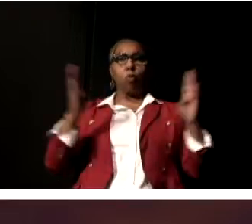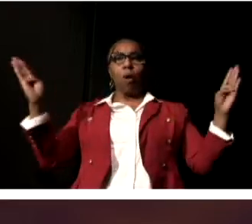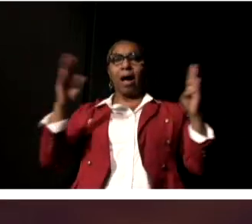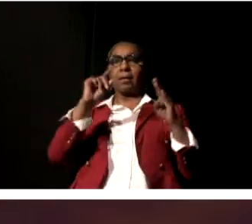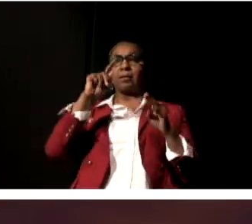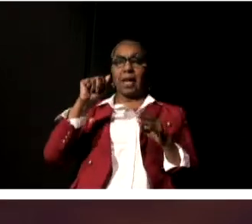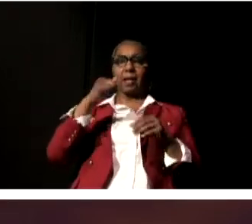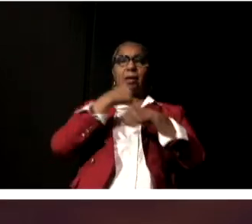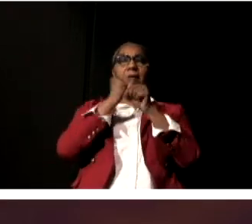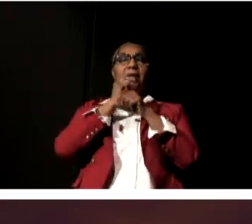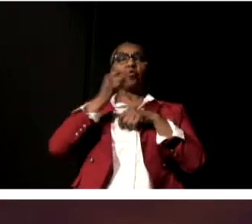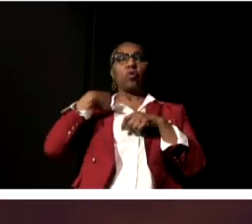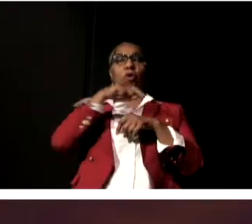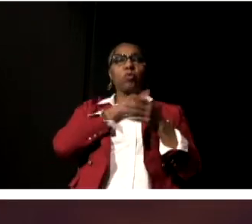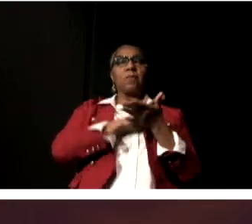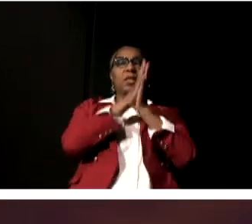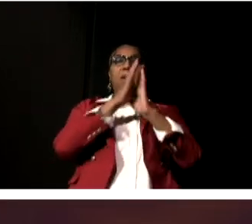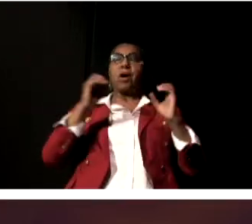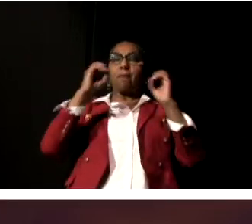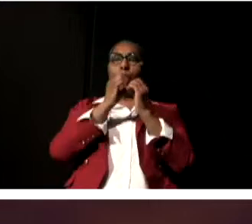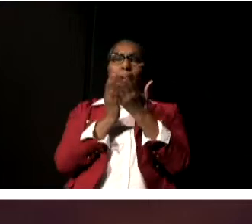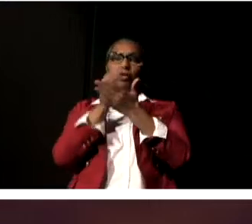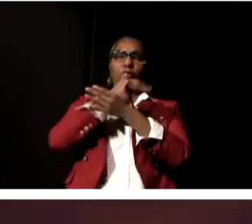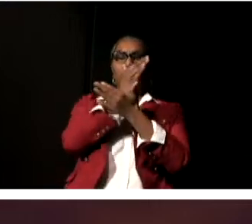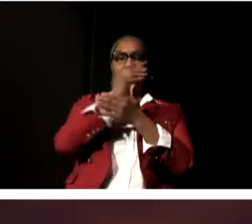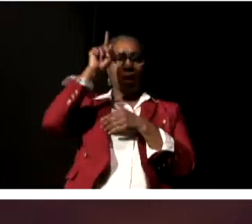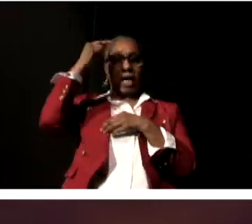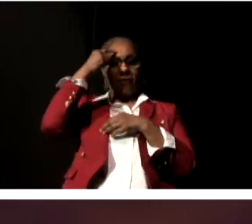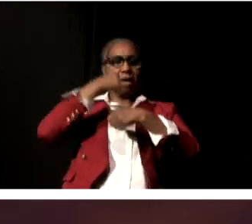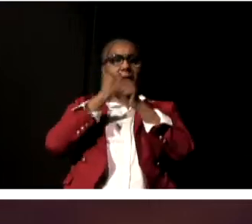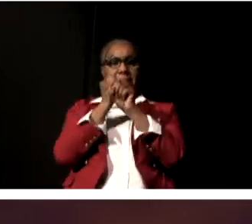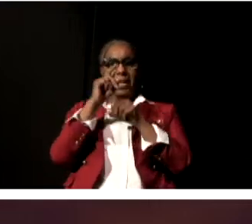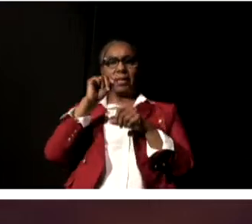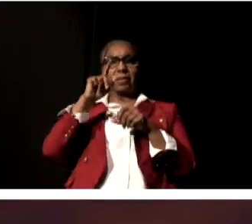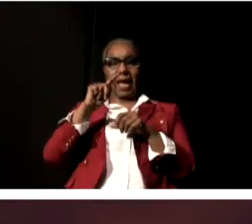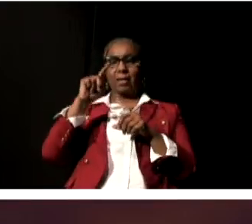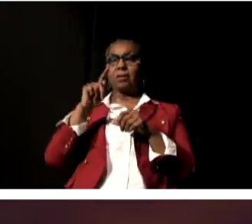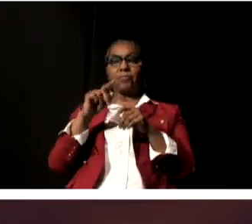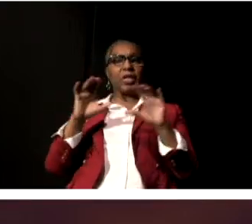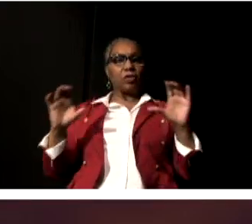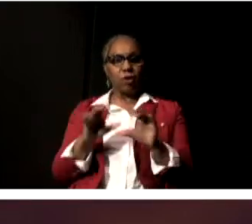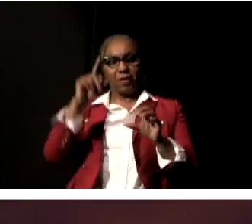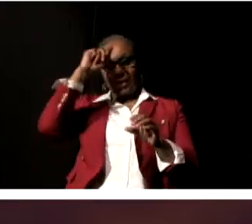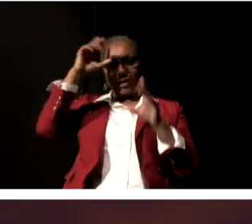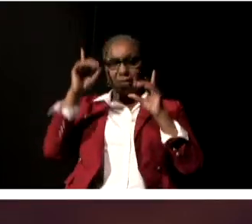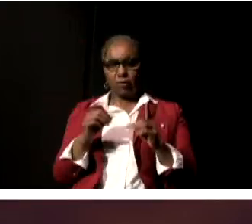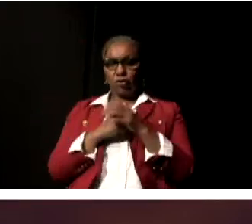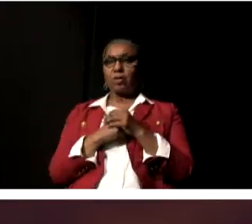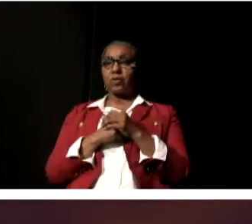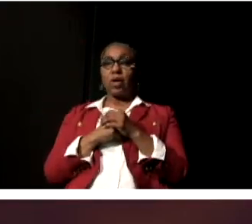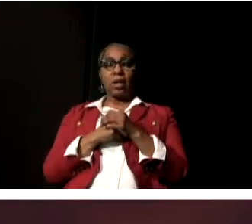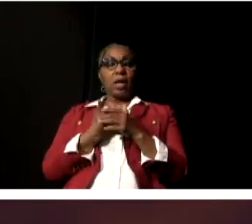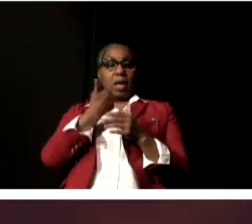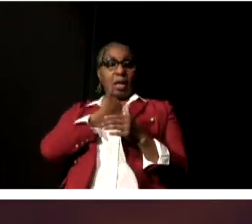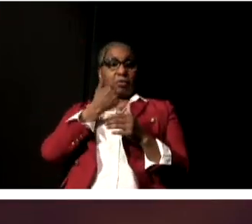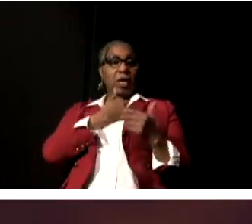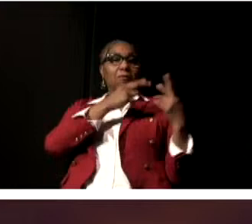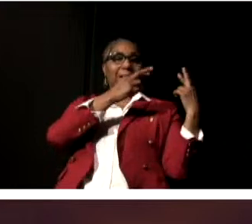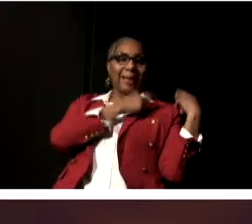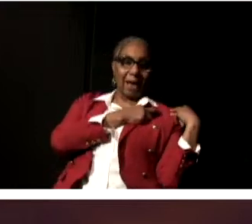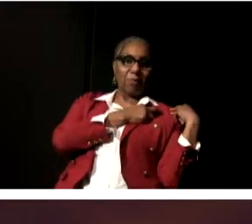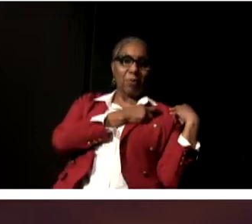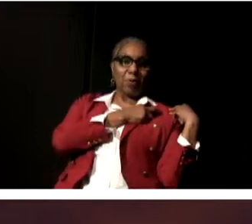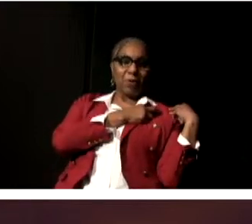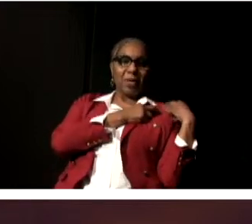we become a more transparent government that makes data-driven decisions by holding ourselves accountable